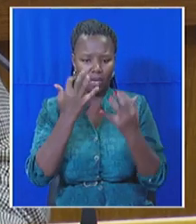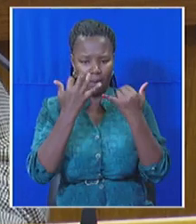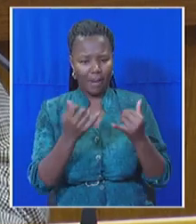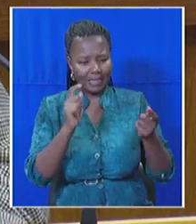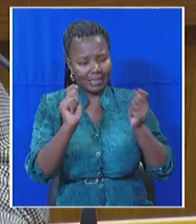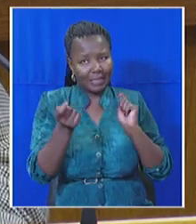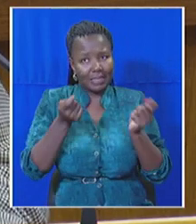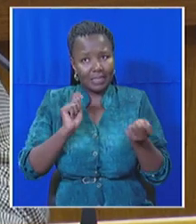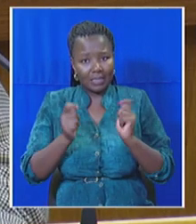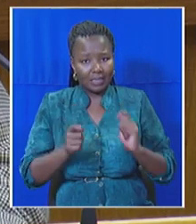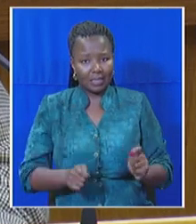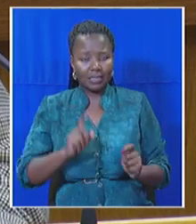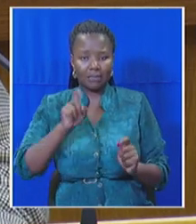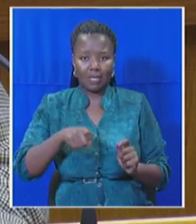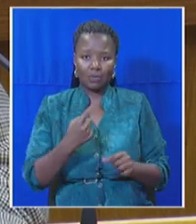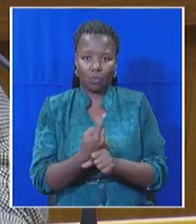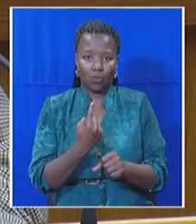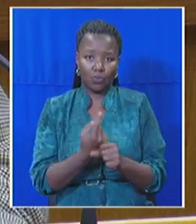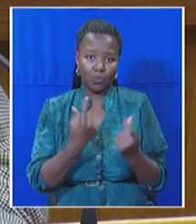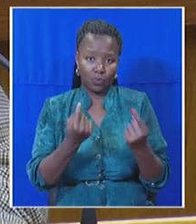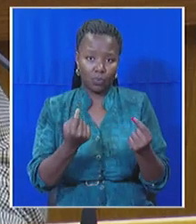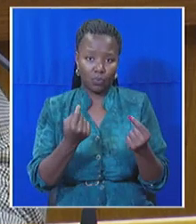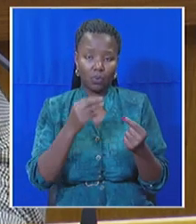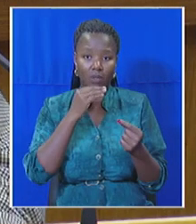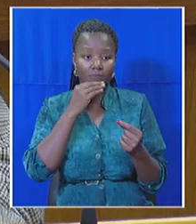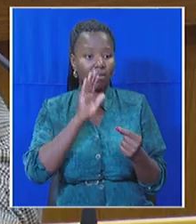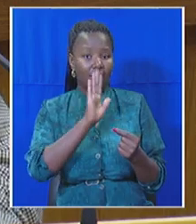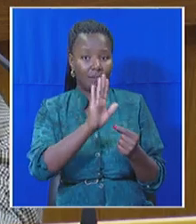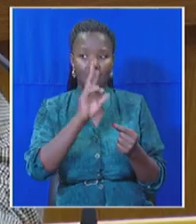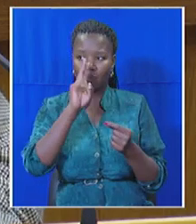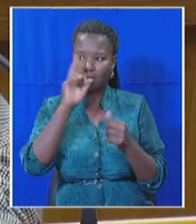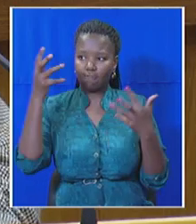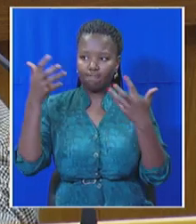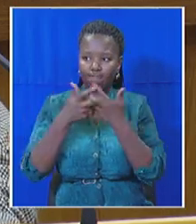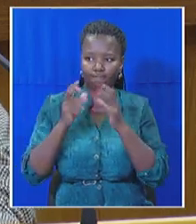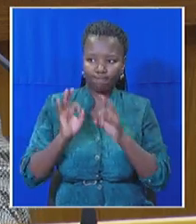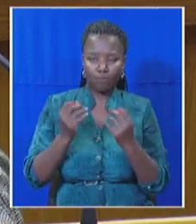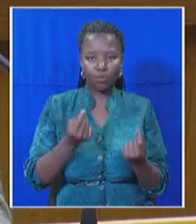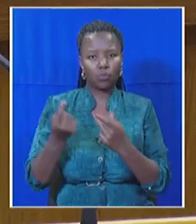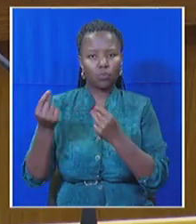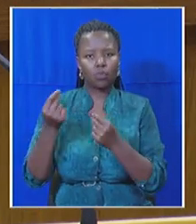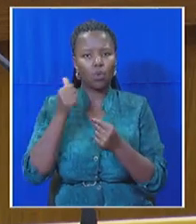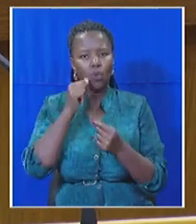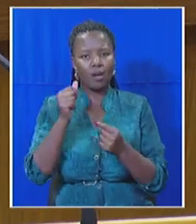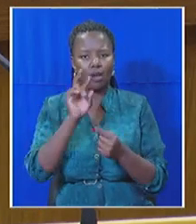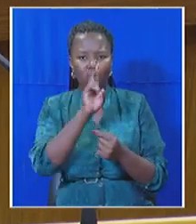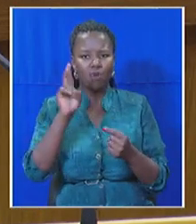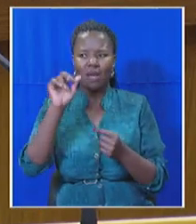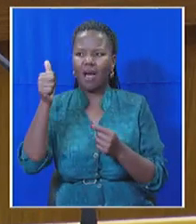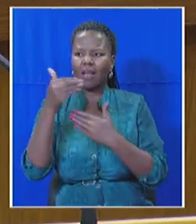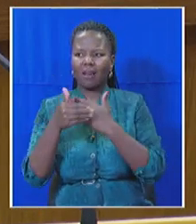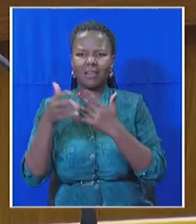can and must be factored in for such fluctuations. In this regard, departmental